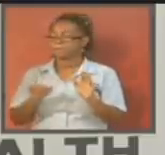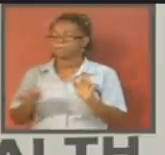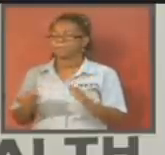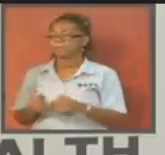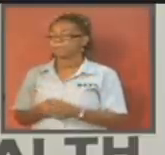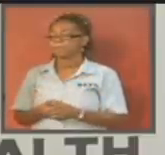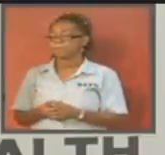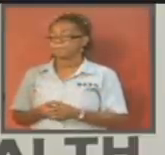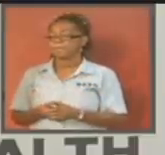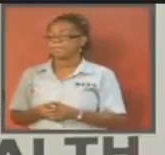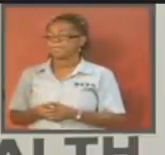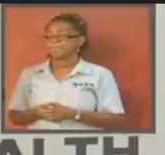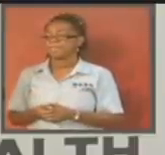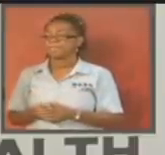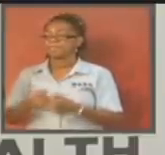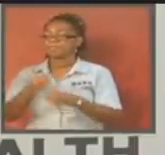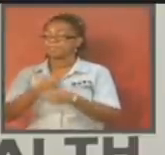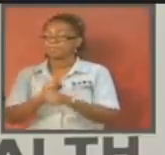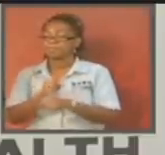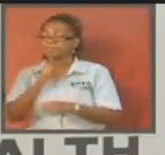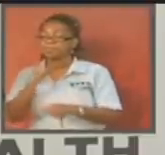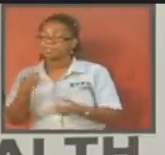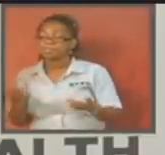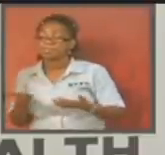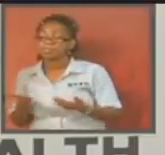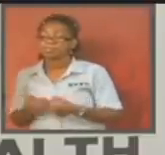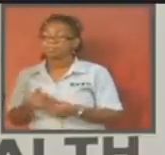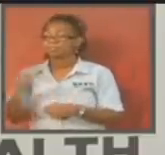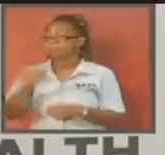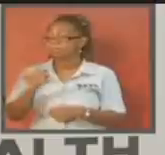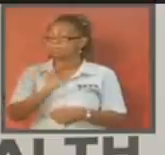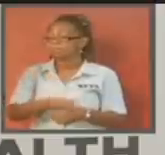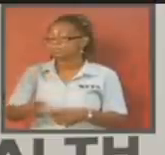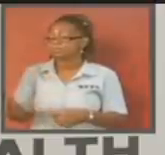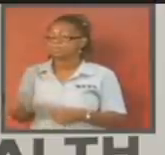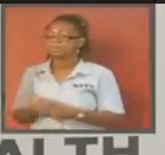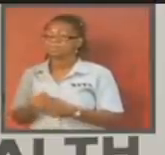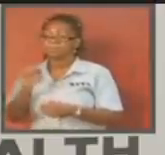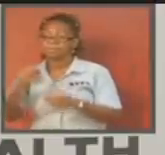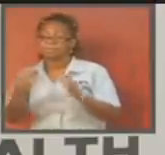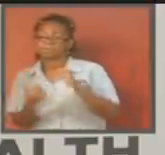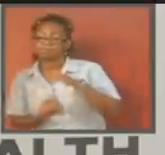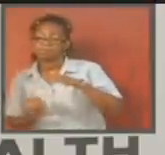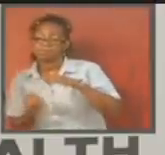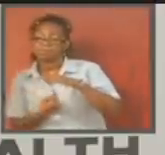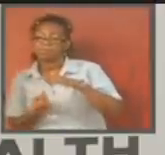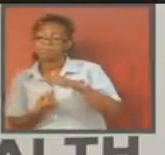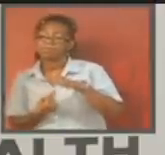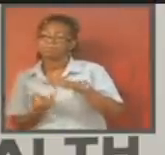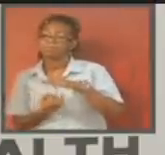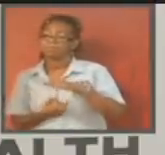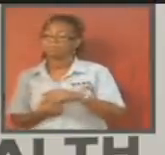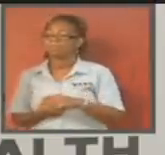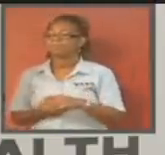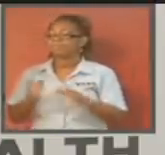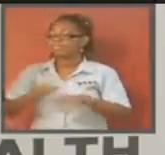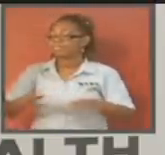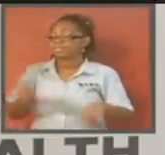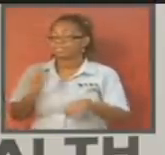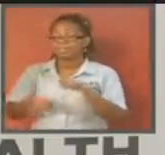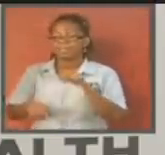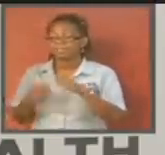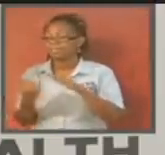we also have to make sure that they maintain their isolation with a family member. Obviously, we can't have that child by